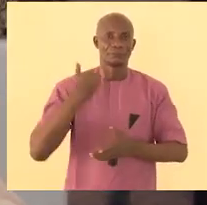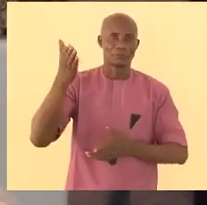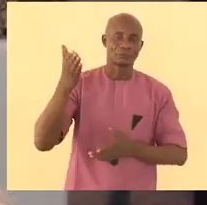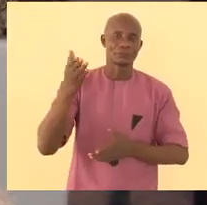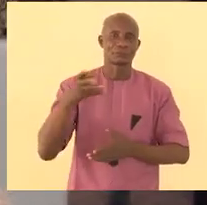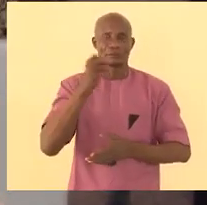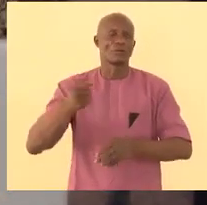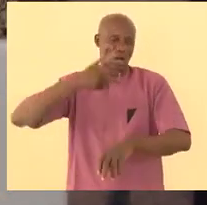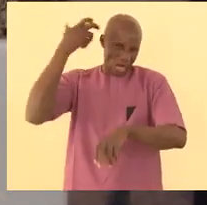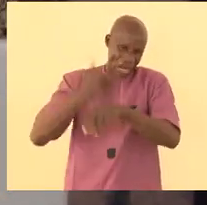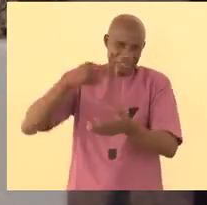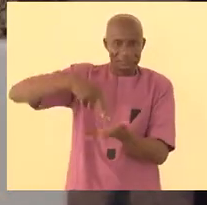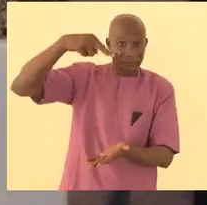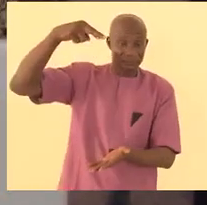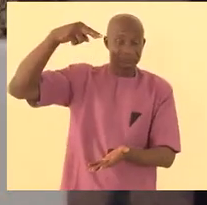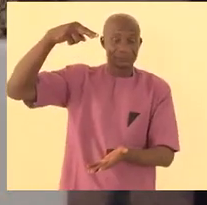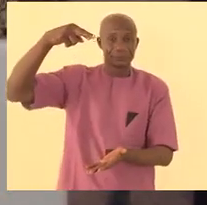There was a high rise